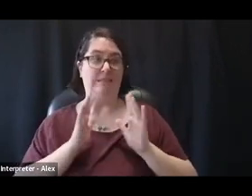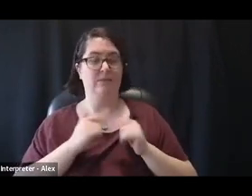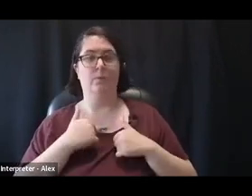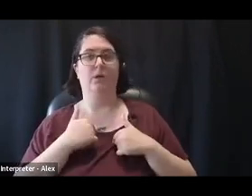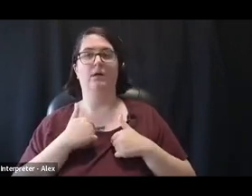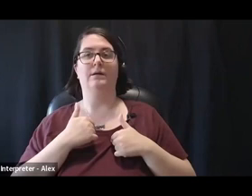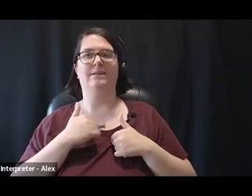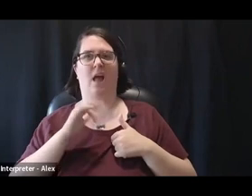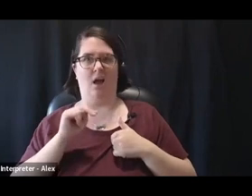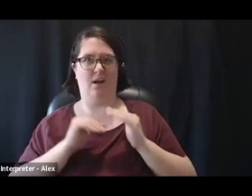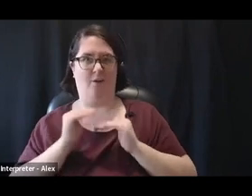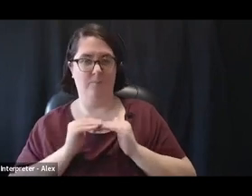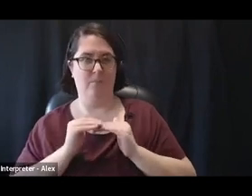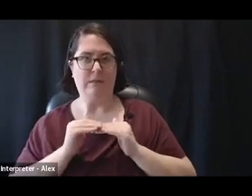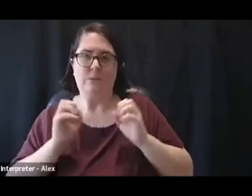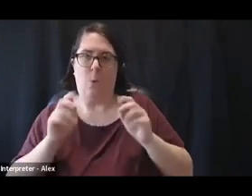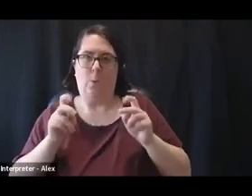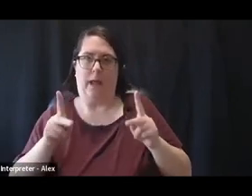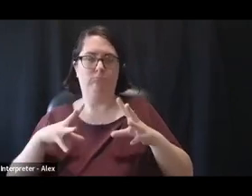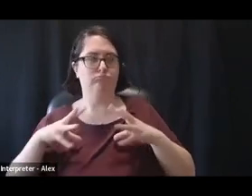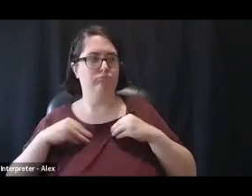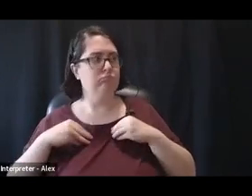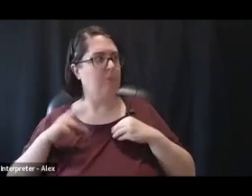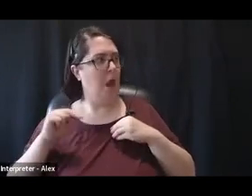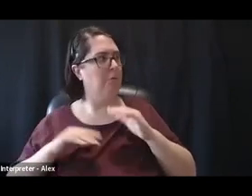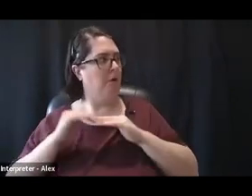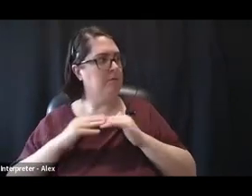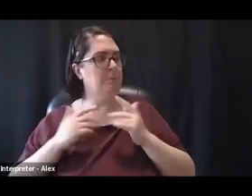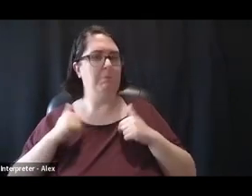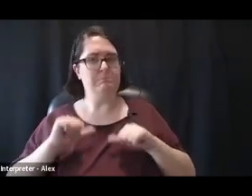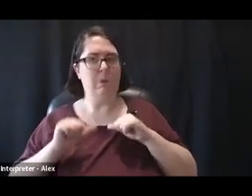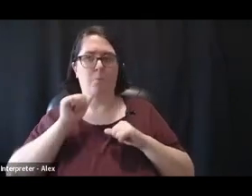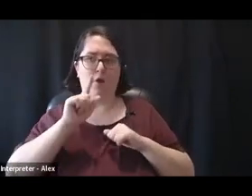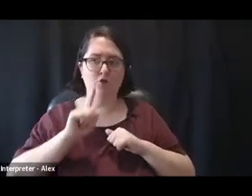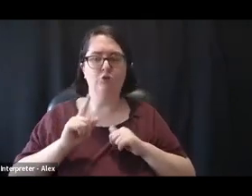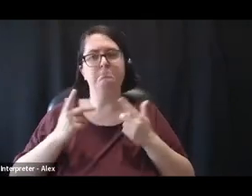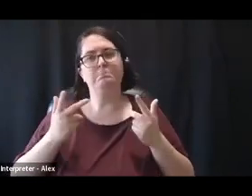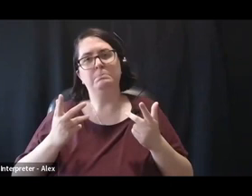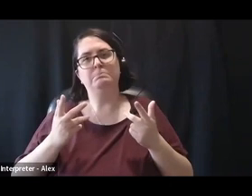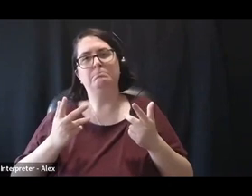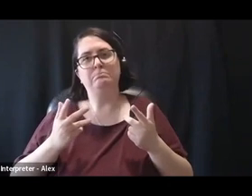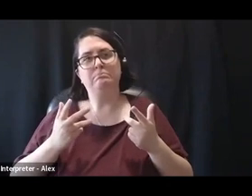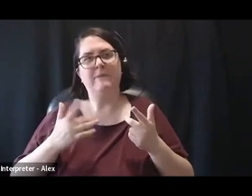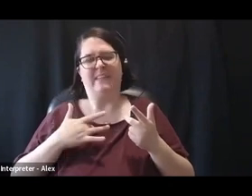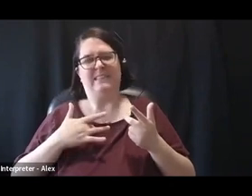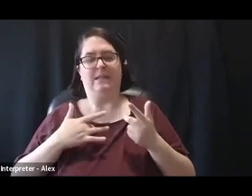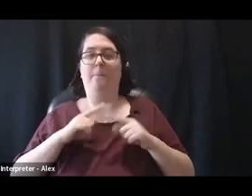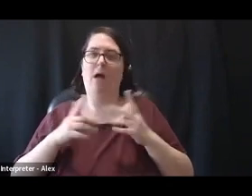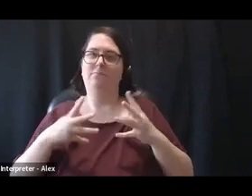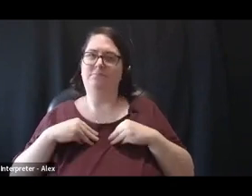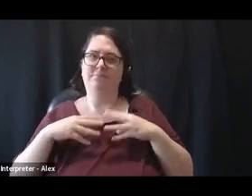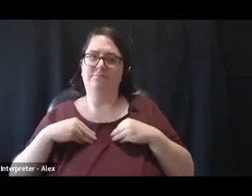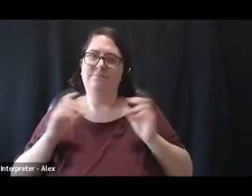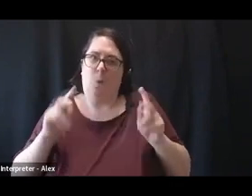discomfort, to remain in the space of something that is about not simply pointing to problems,